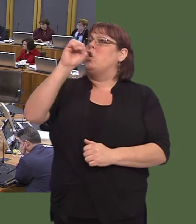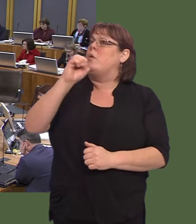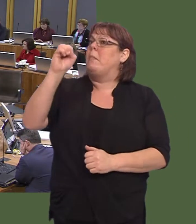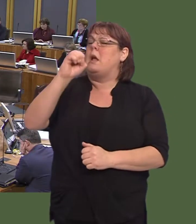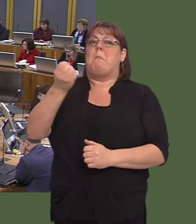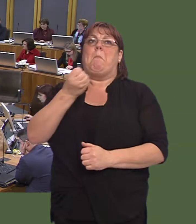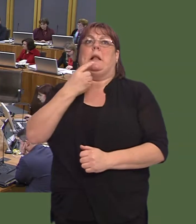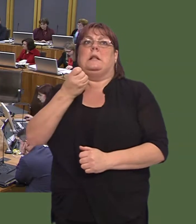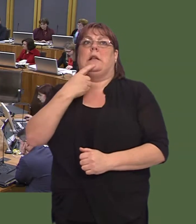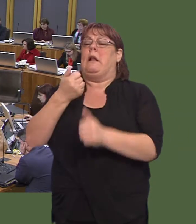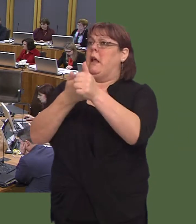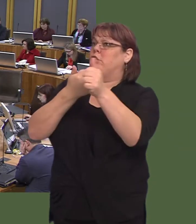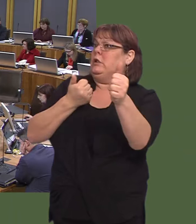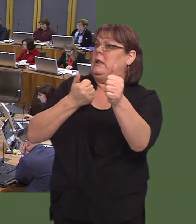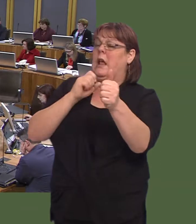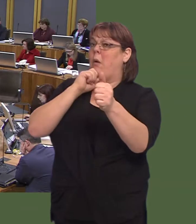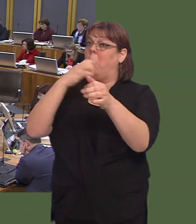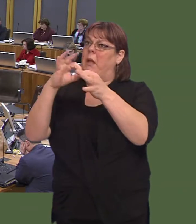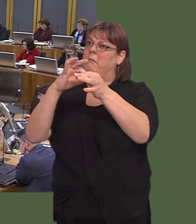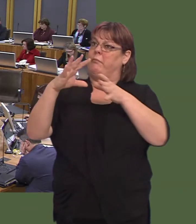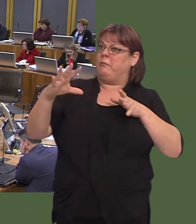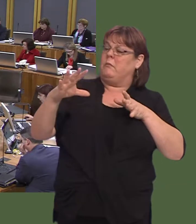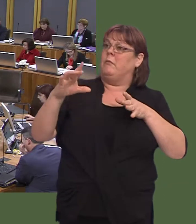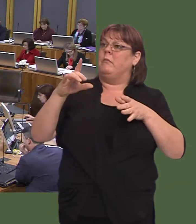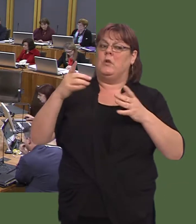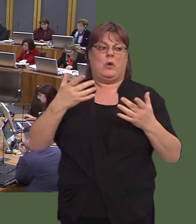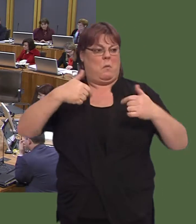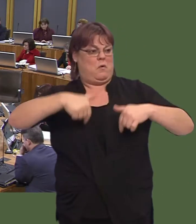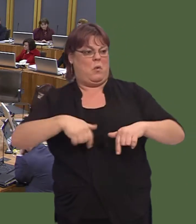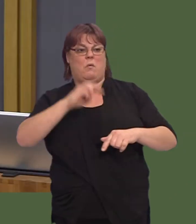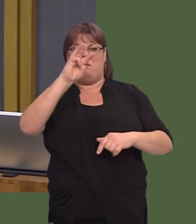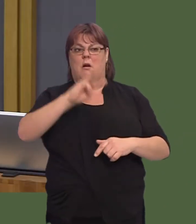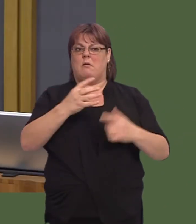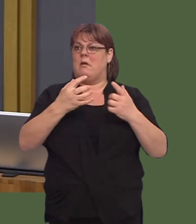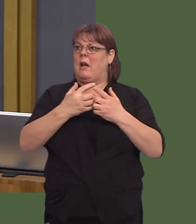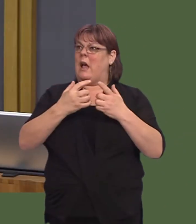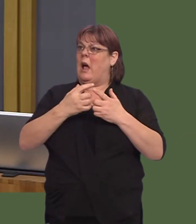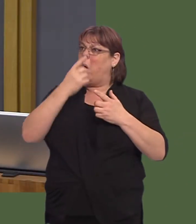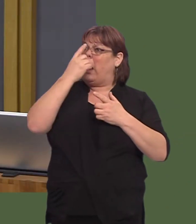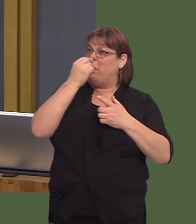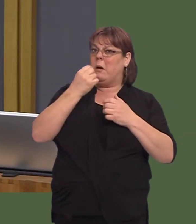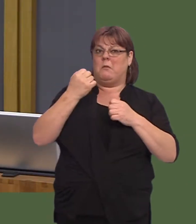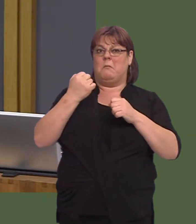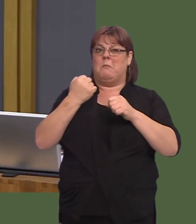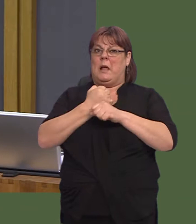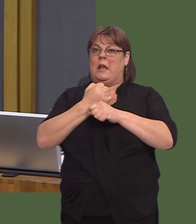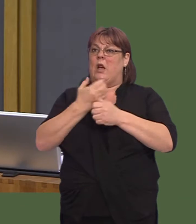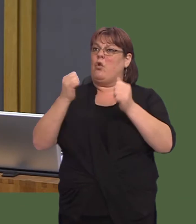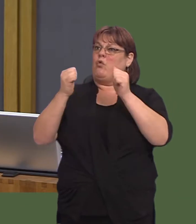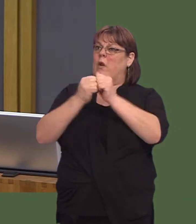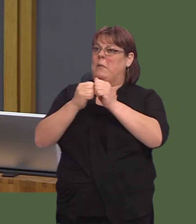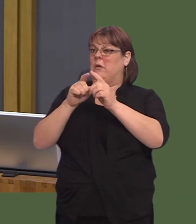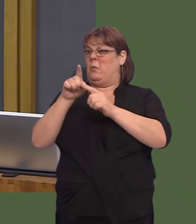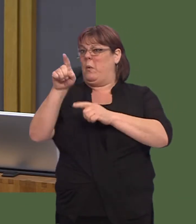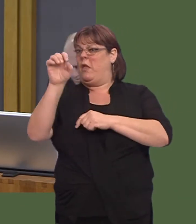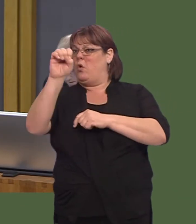Medicines Agency in terms of how Wales can make bilateral agreements with a new agency